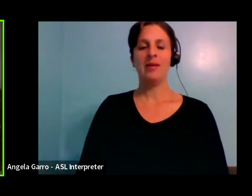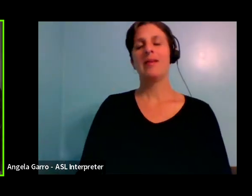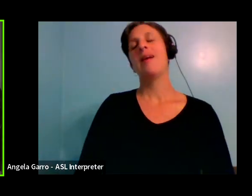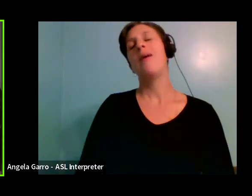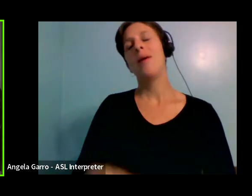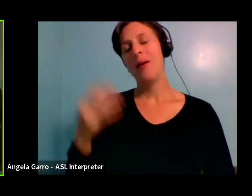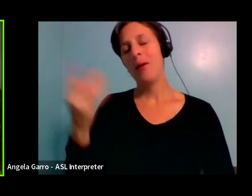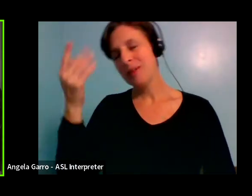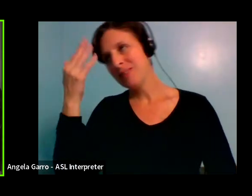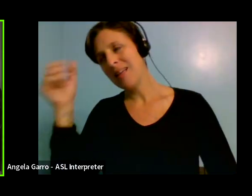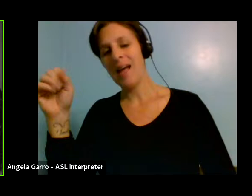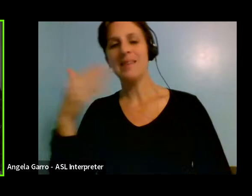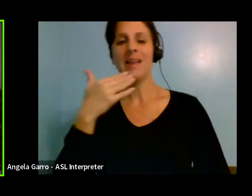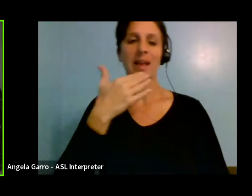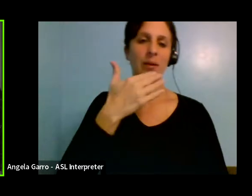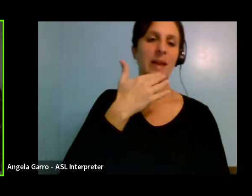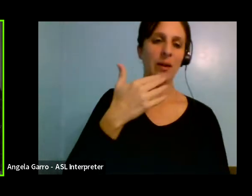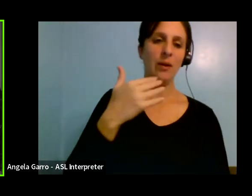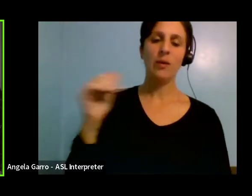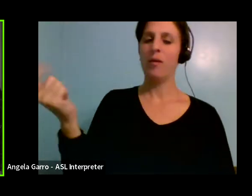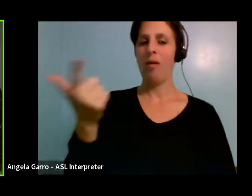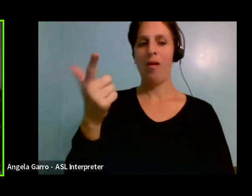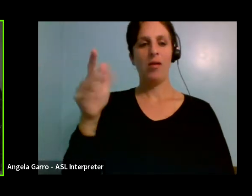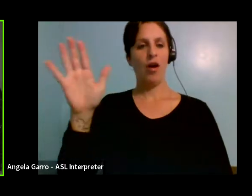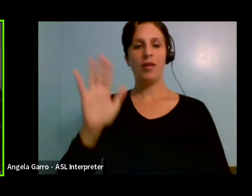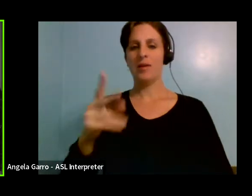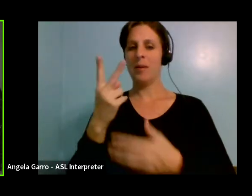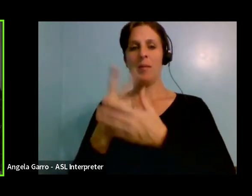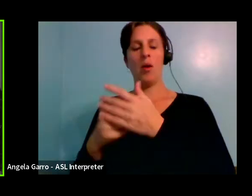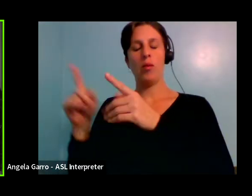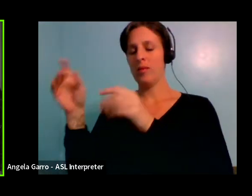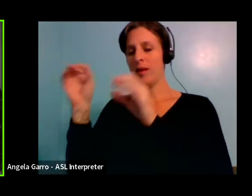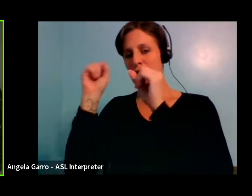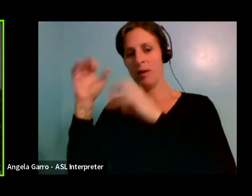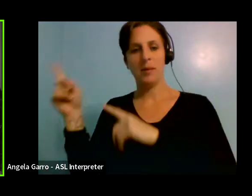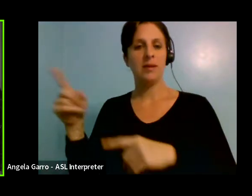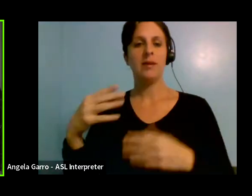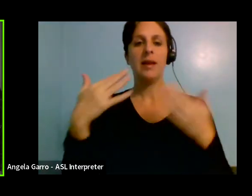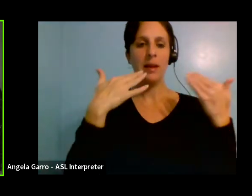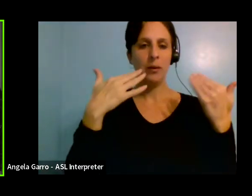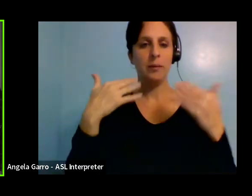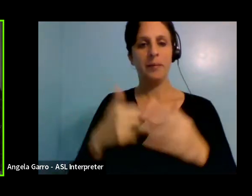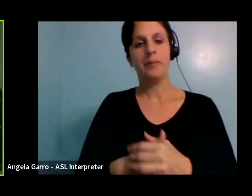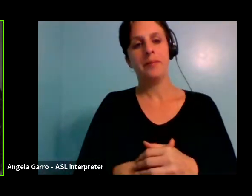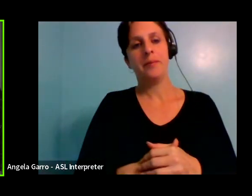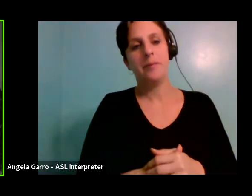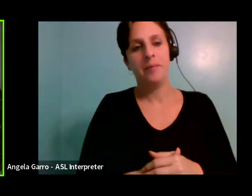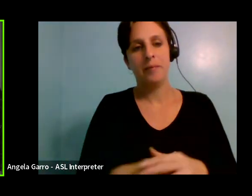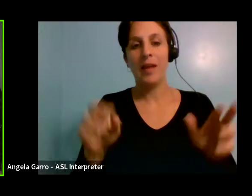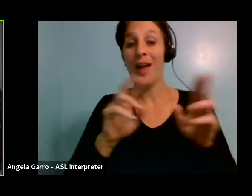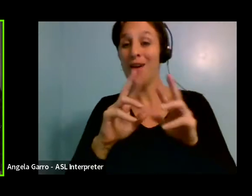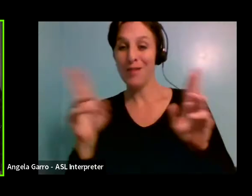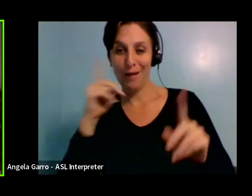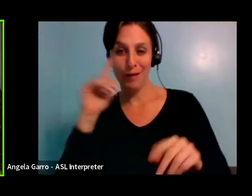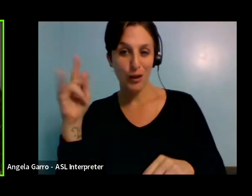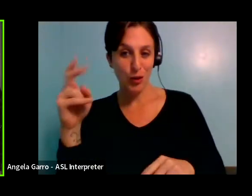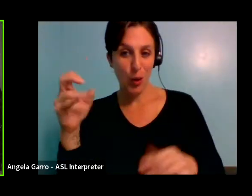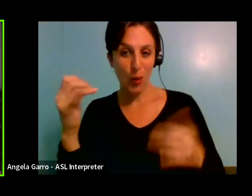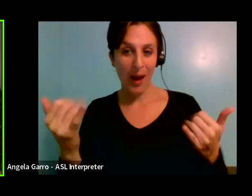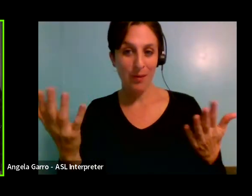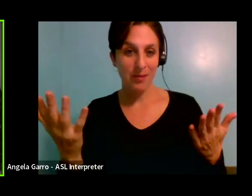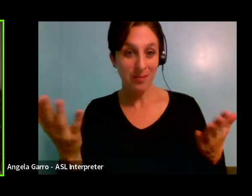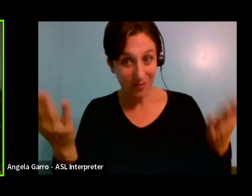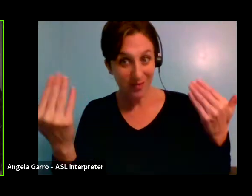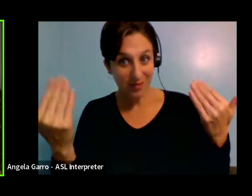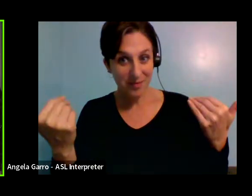you. Yeah, it's No, y'all are awesome. they're incredible. Thank So, you. Absolutely. I'm ready for that joke now. Yeah, go